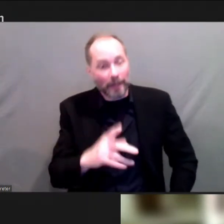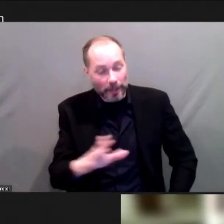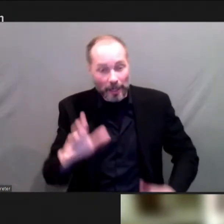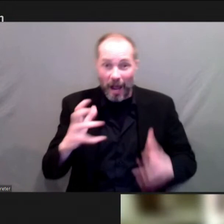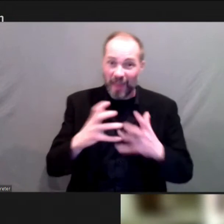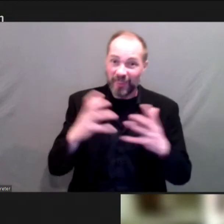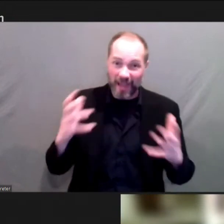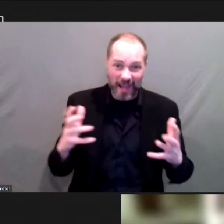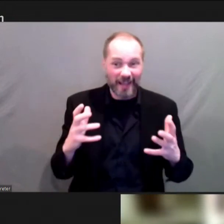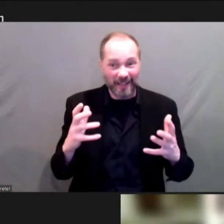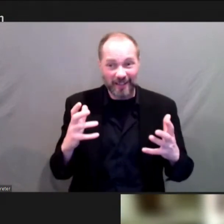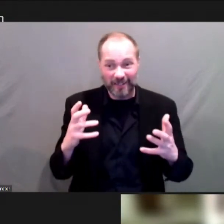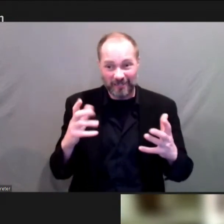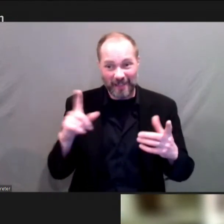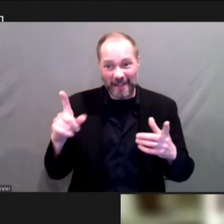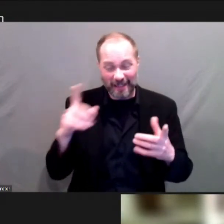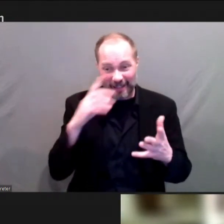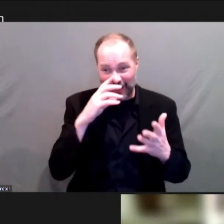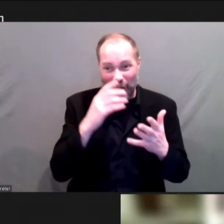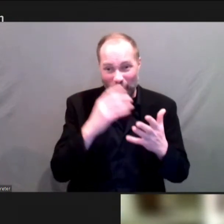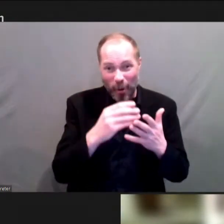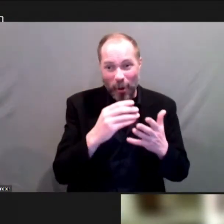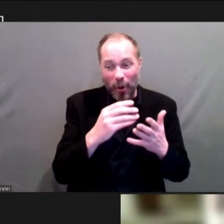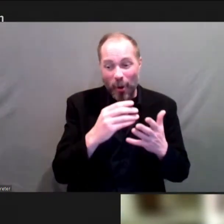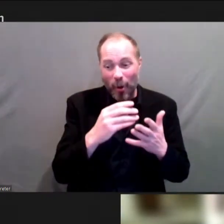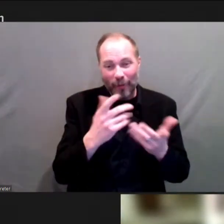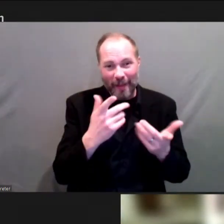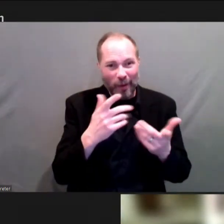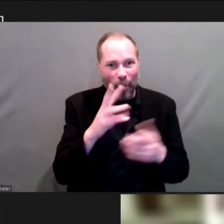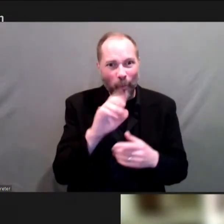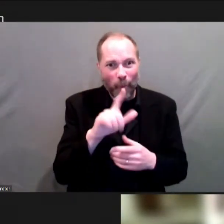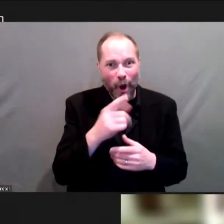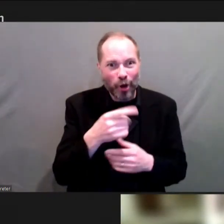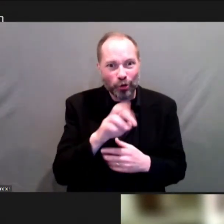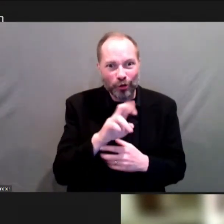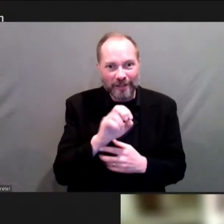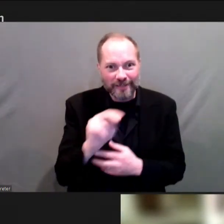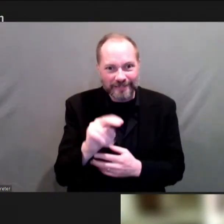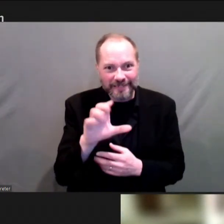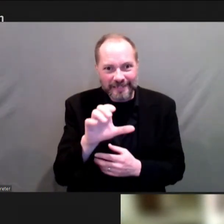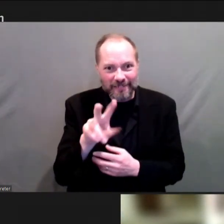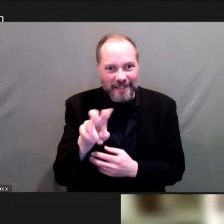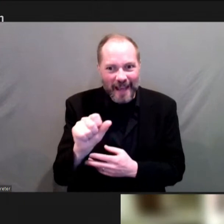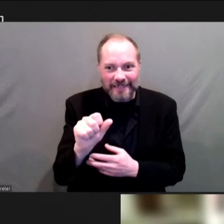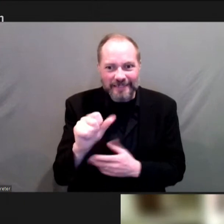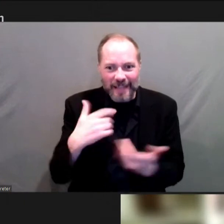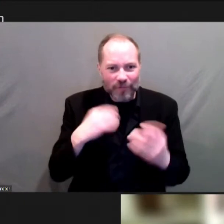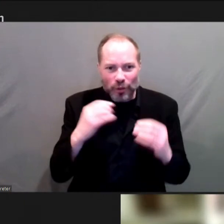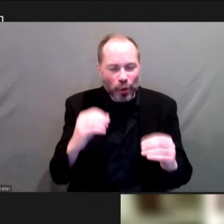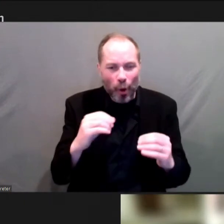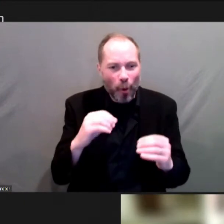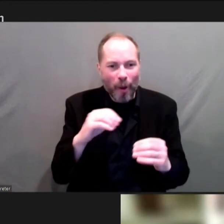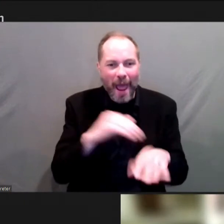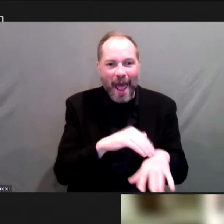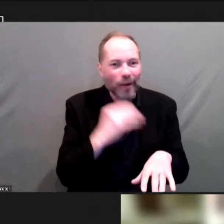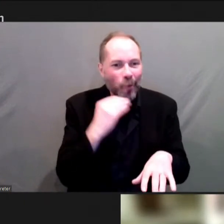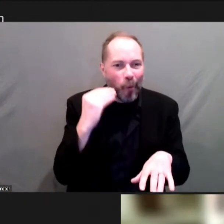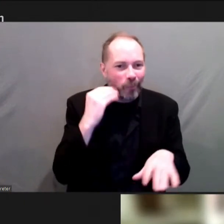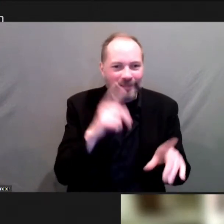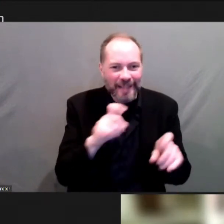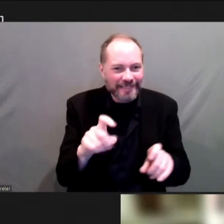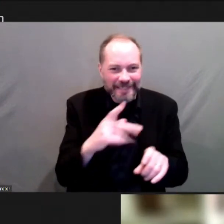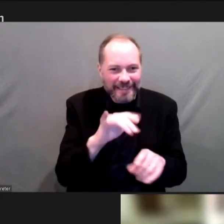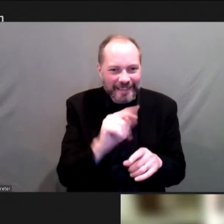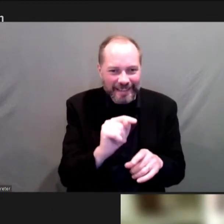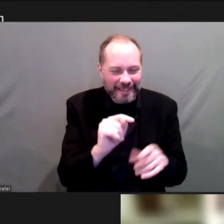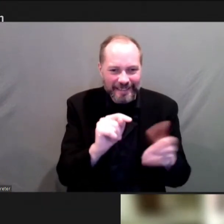empty shelves with those at-home testing kits here in Southern Colorado. Just wondering if